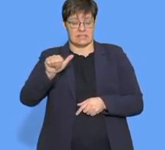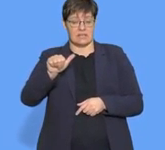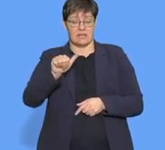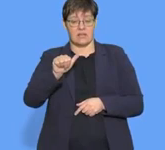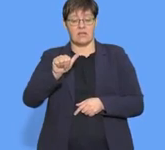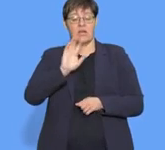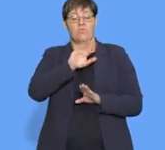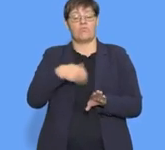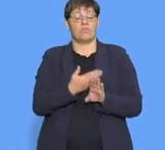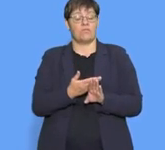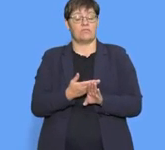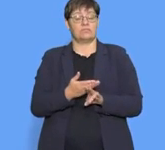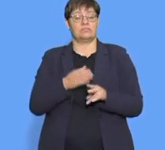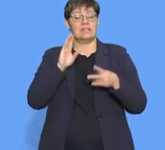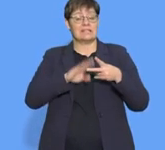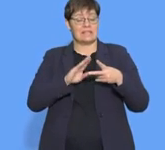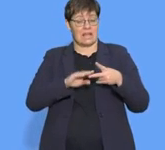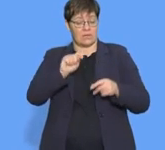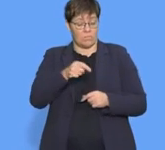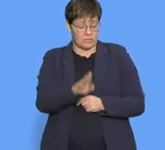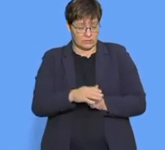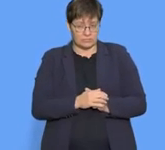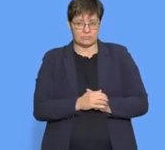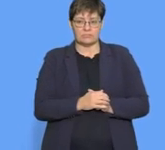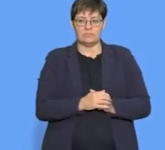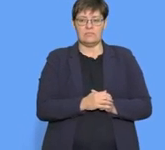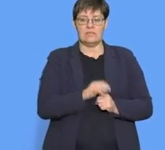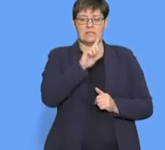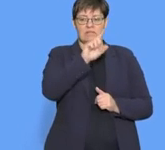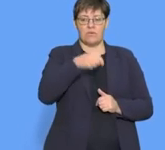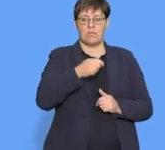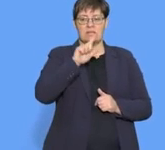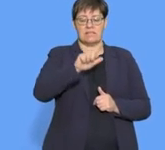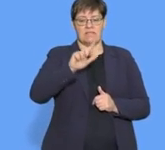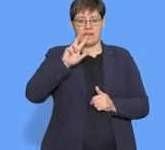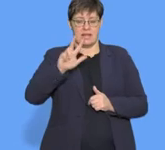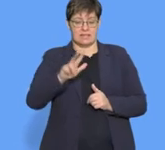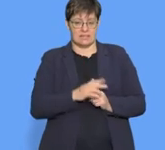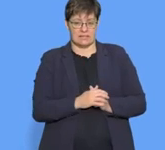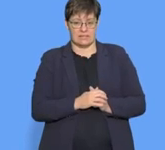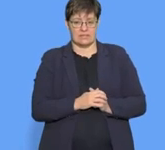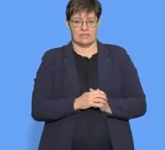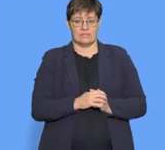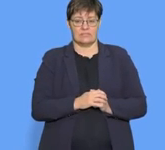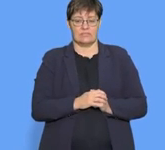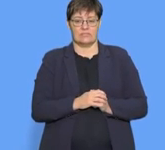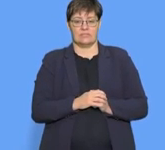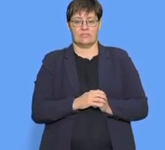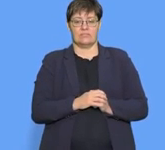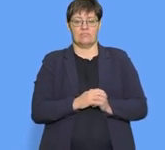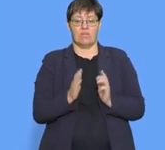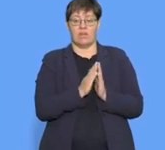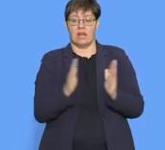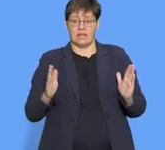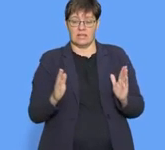7,7786. Remember, again, we are rounding off to two decimal places. So the 0.77 will become 0.78. So